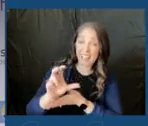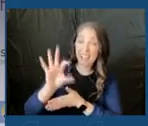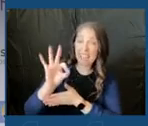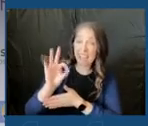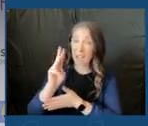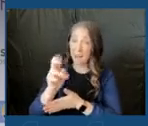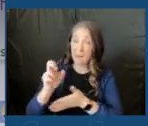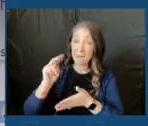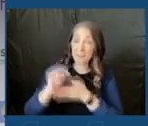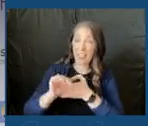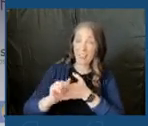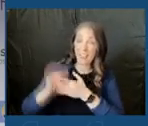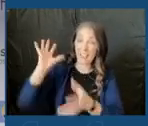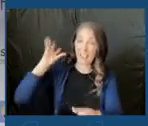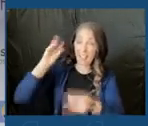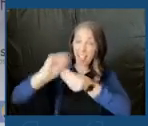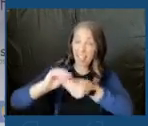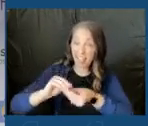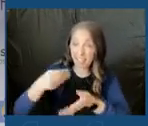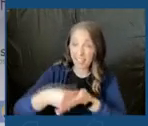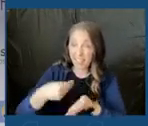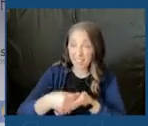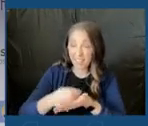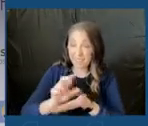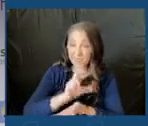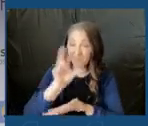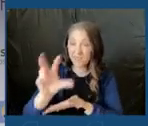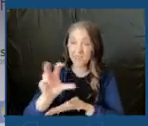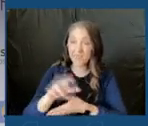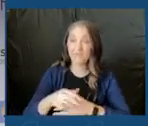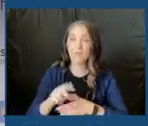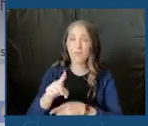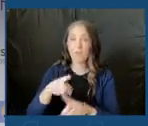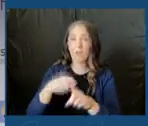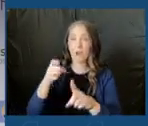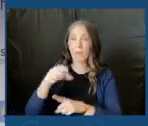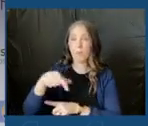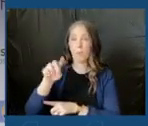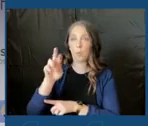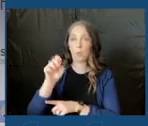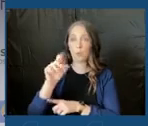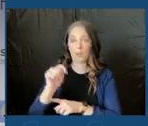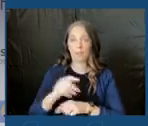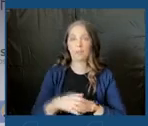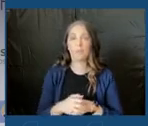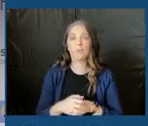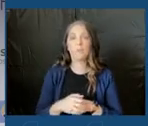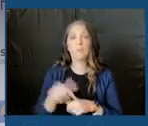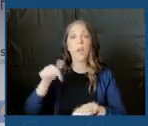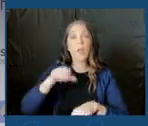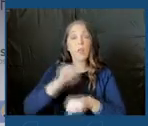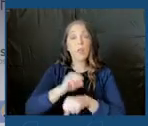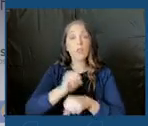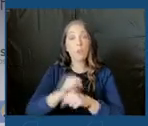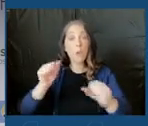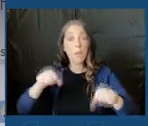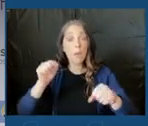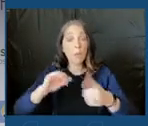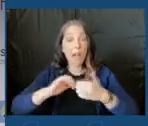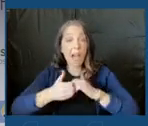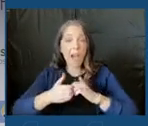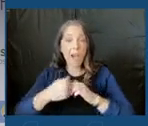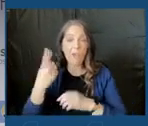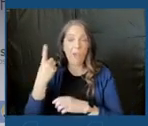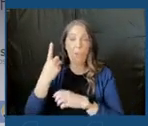from Quest Diagnostics, being the implementing this work has been made possible over the past year and a half.